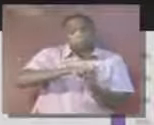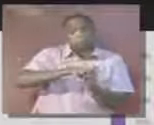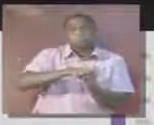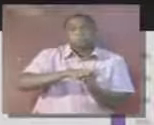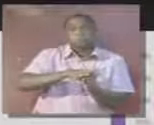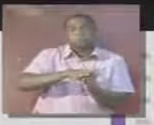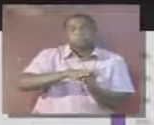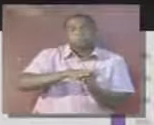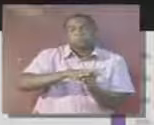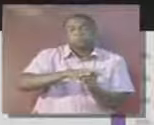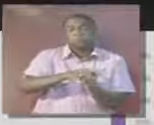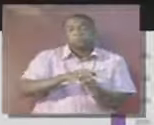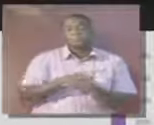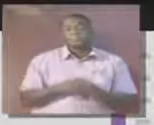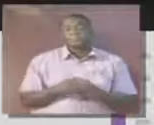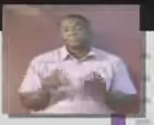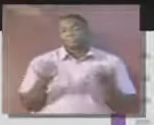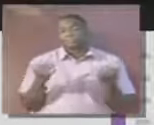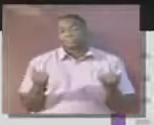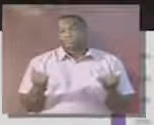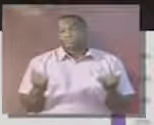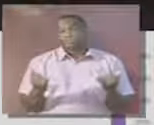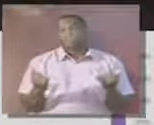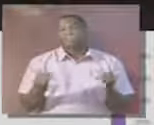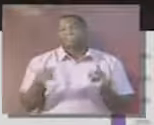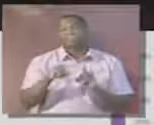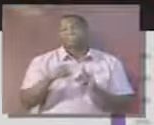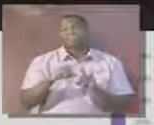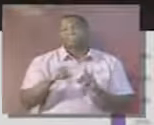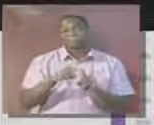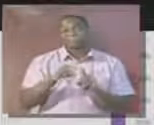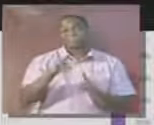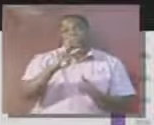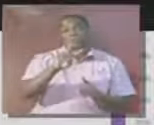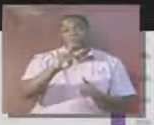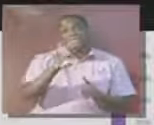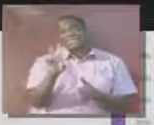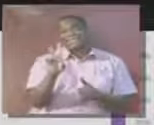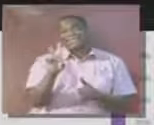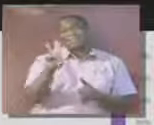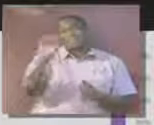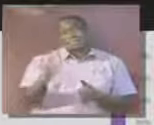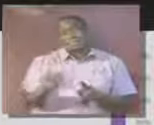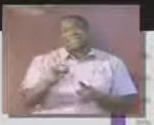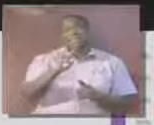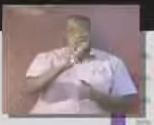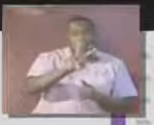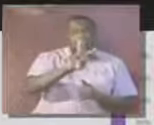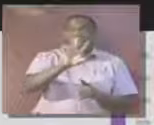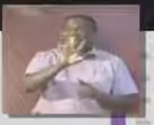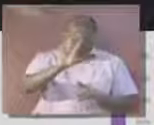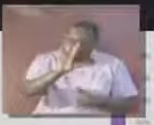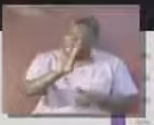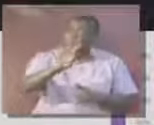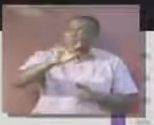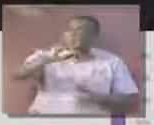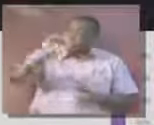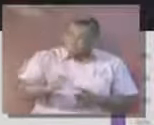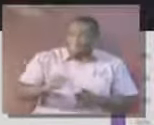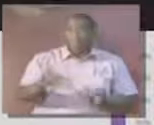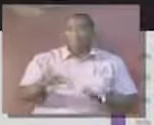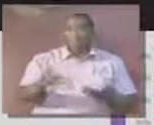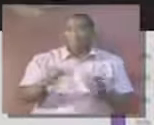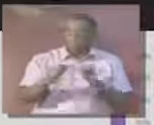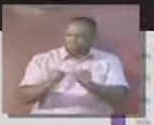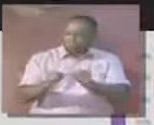this point, the positivity is about 27%. We're seeing it continually increasing. It's been